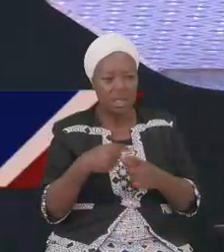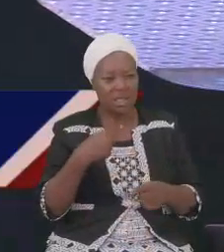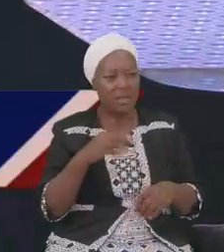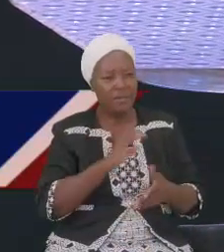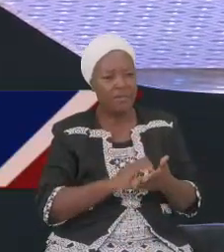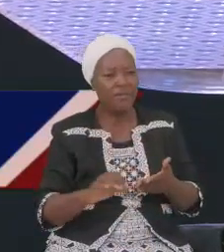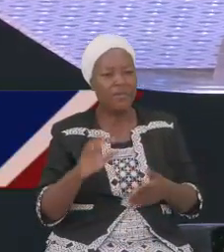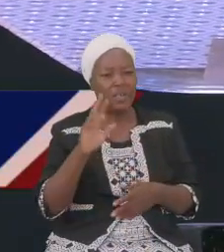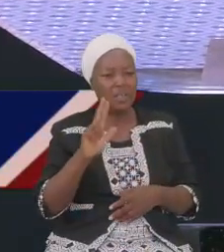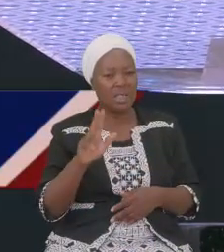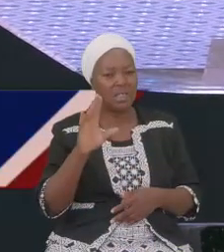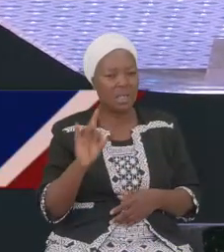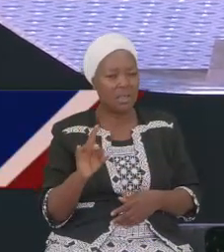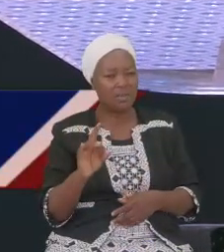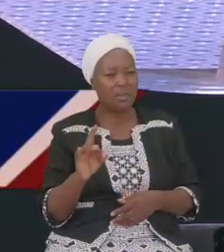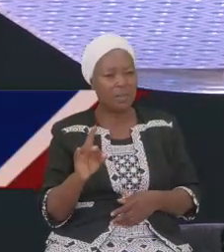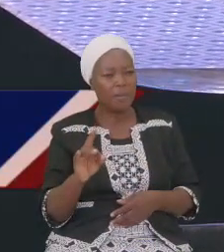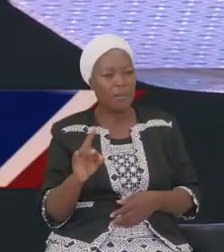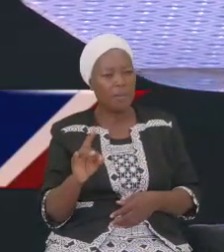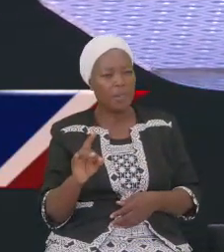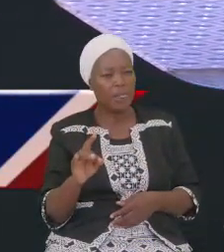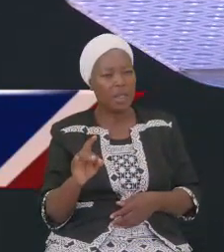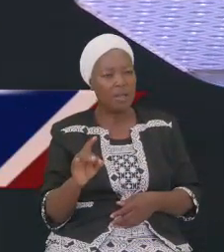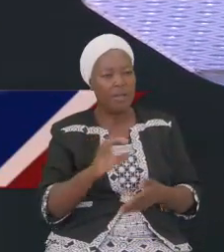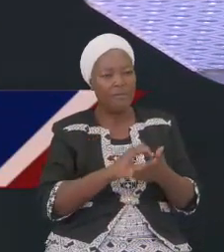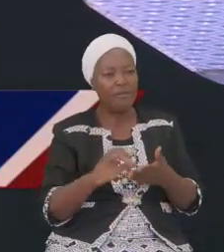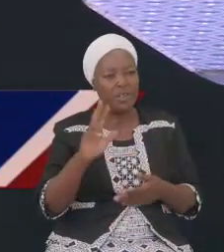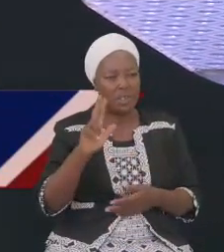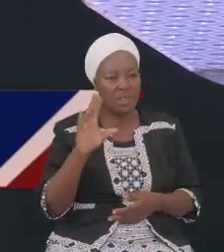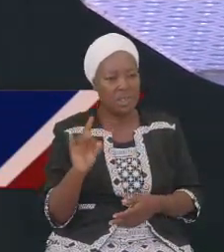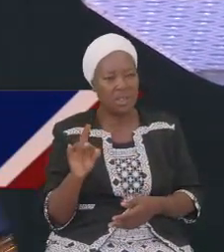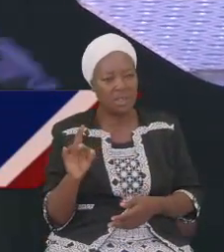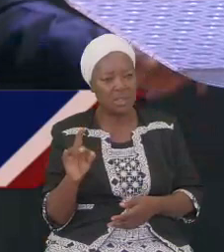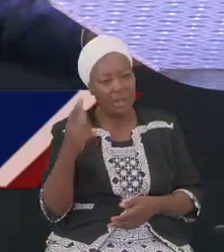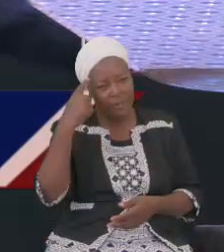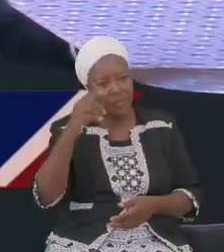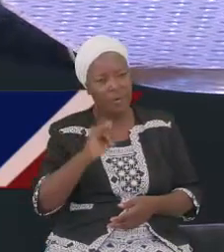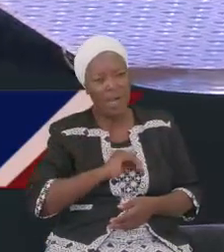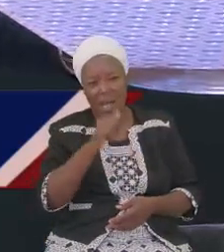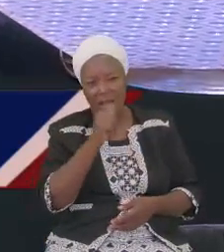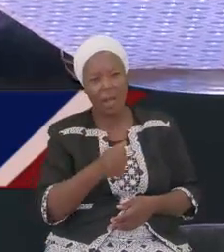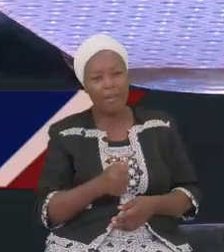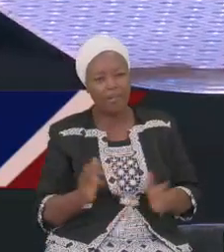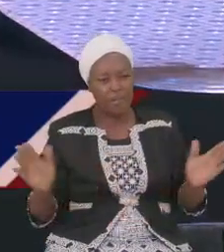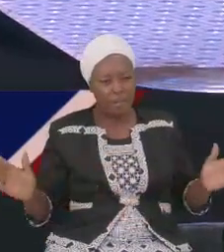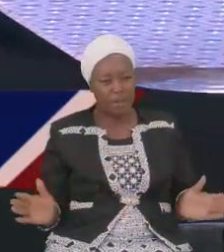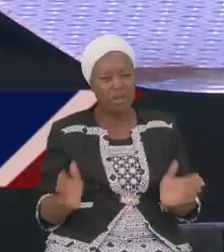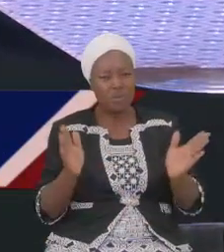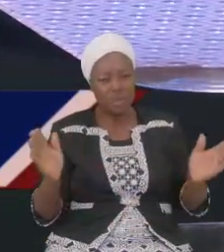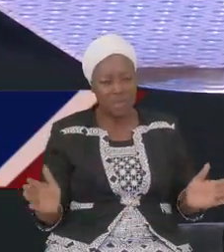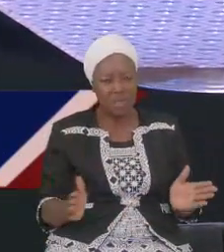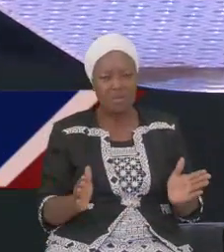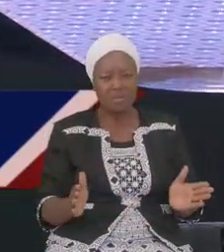verse 38, it says, verse 38, for I am persuaded, a saved